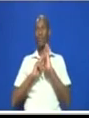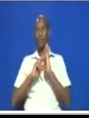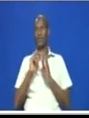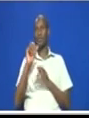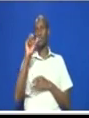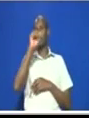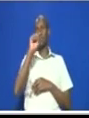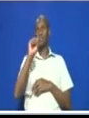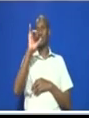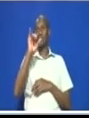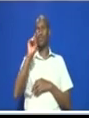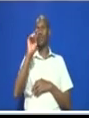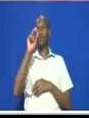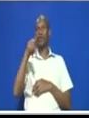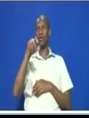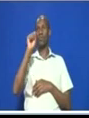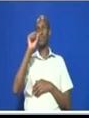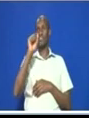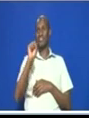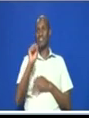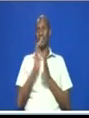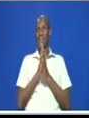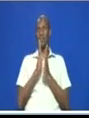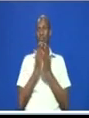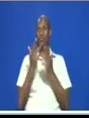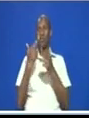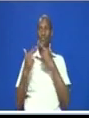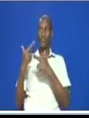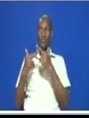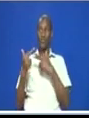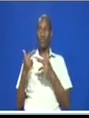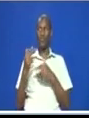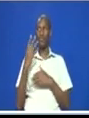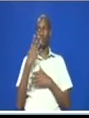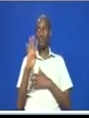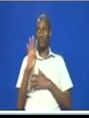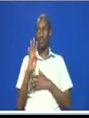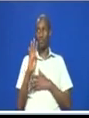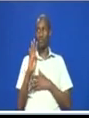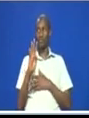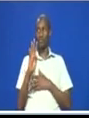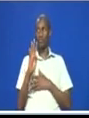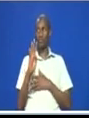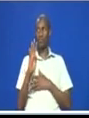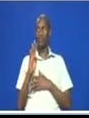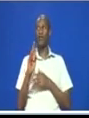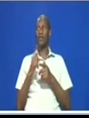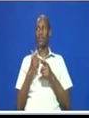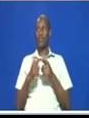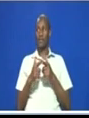Form 4, synopsis and book review in Form 4.